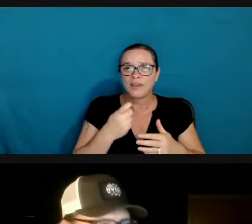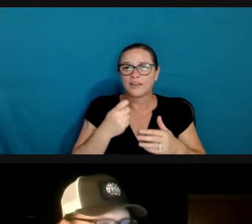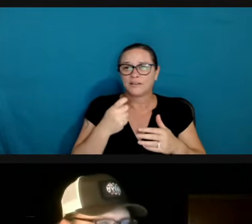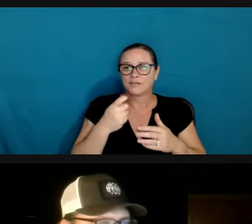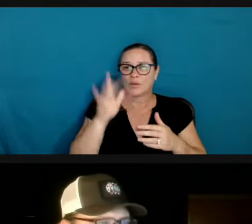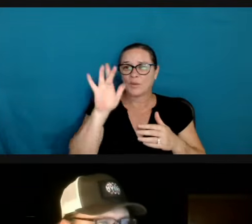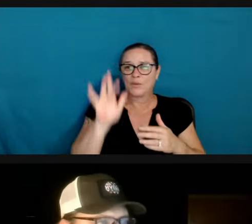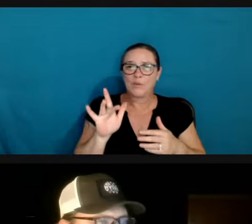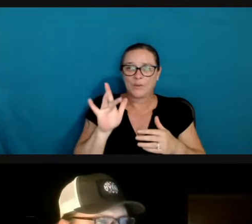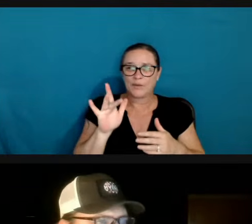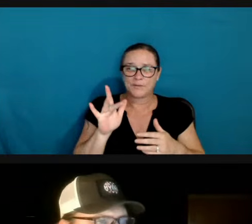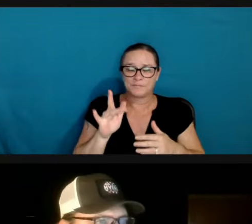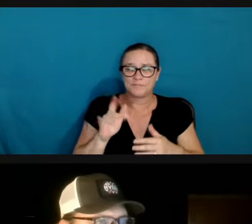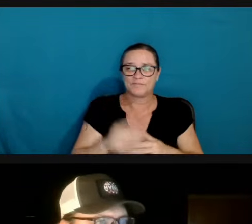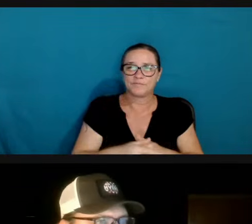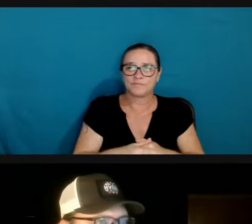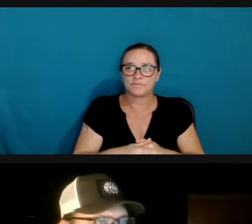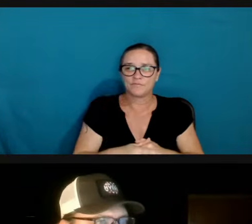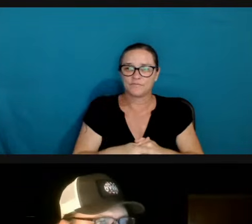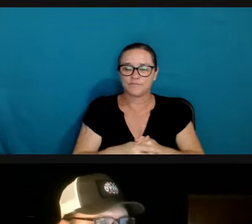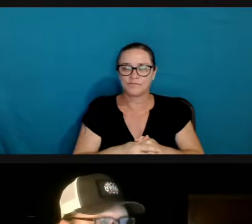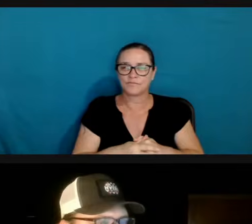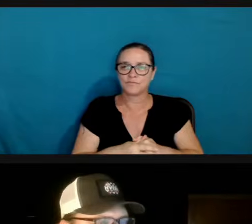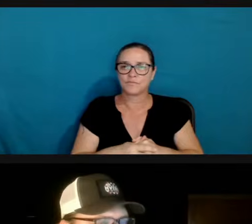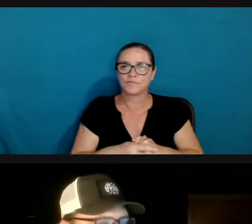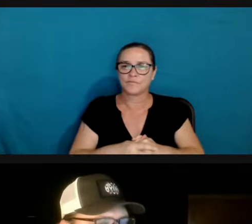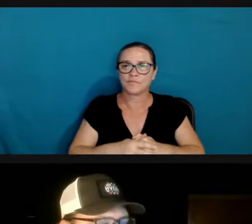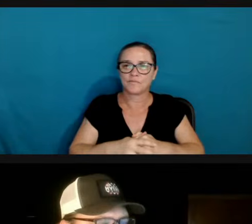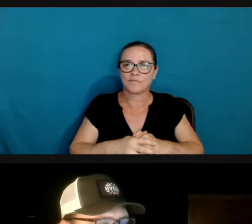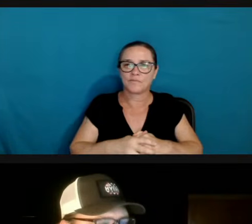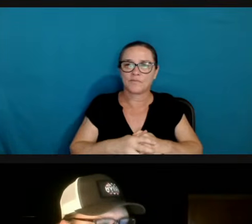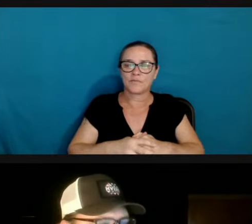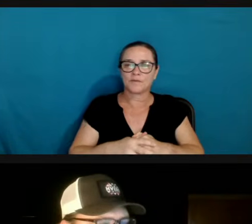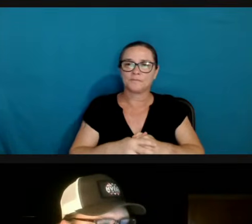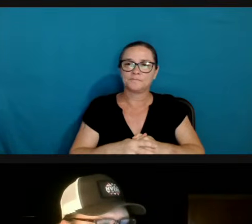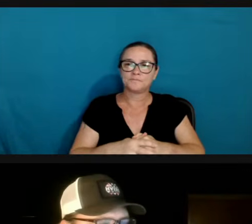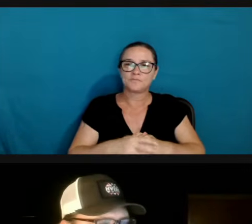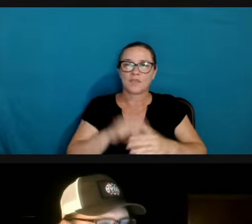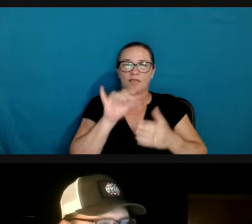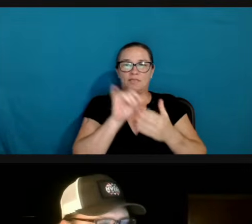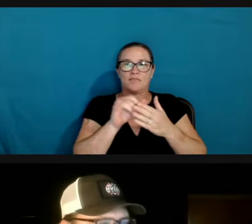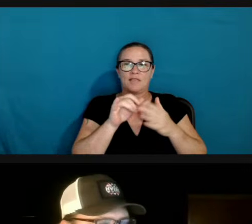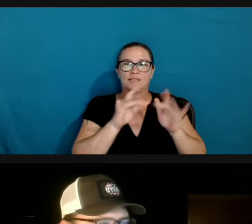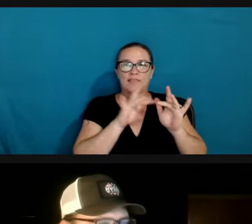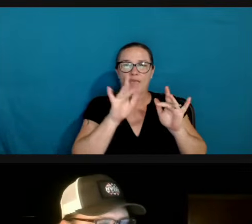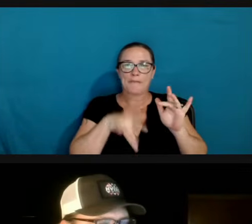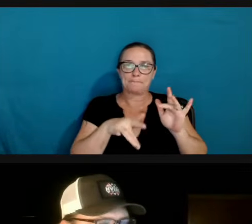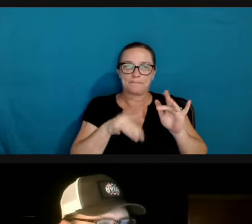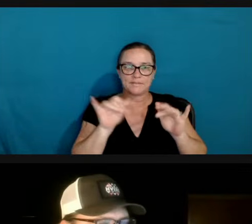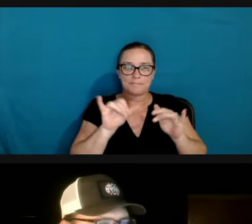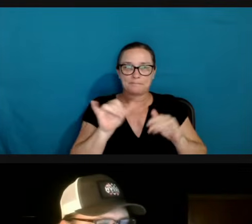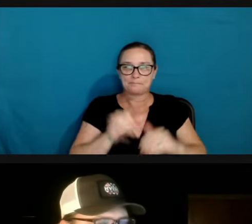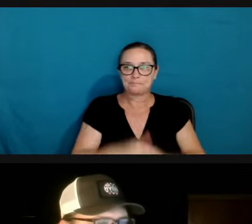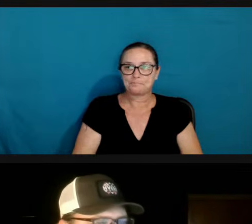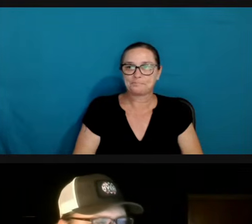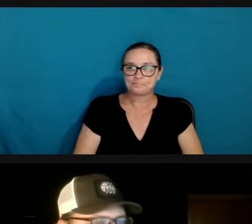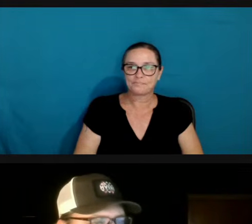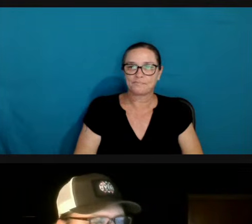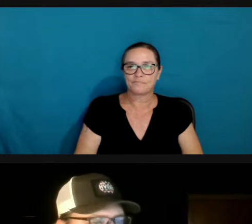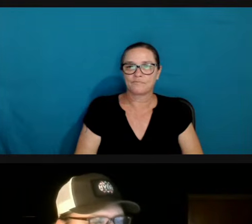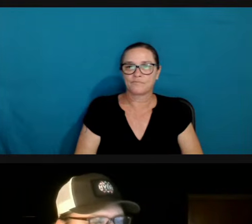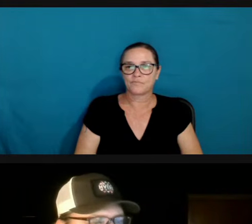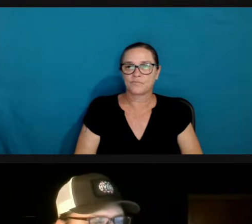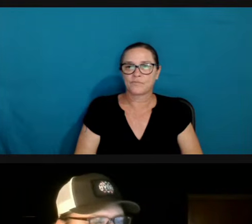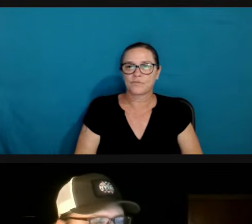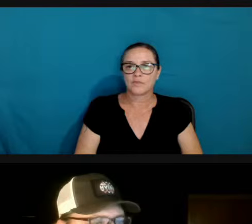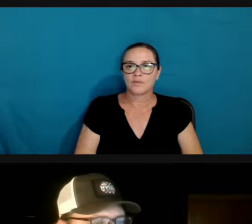flank getting quiet right there. And that's that gap right there. It's really the most interesting thing about